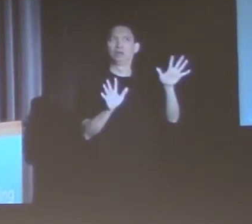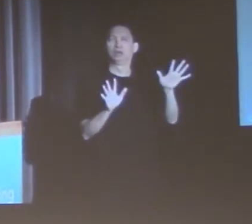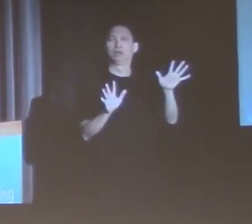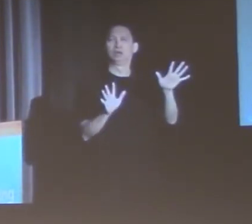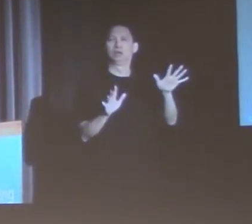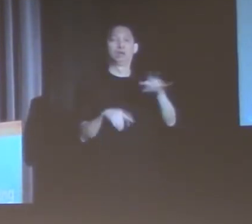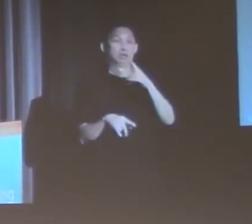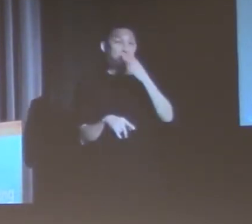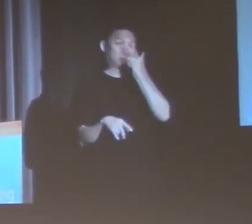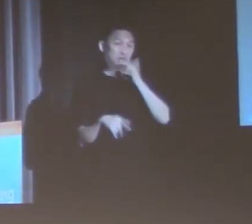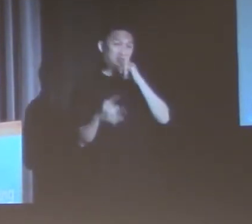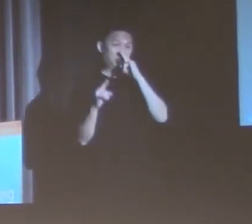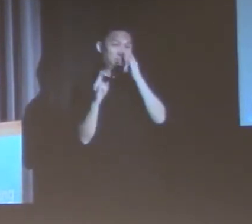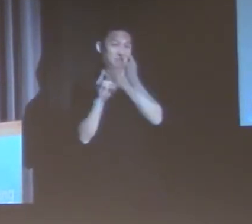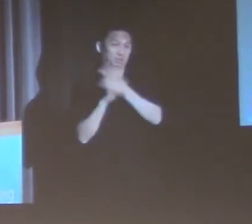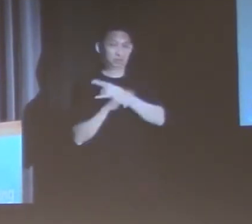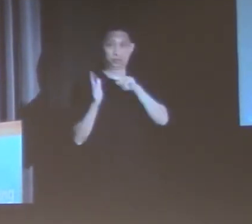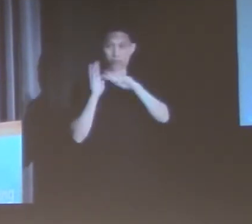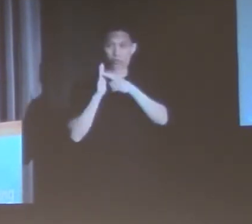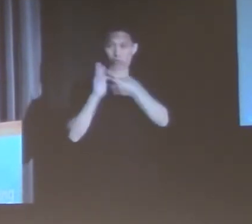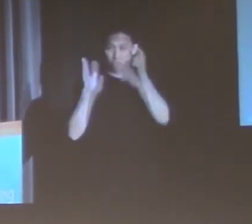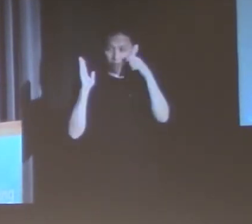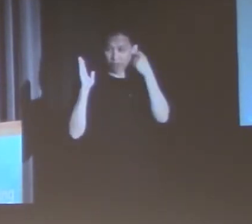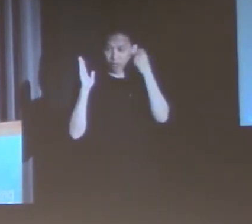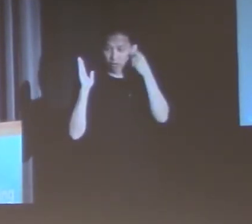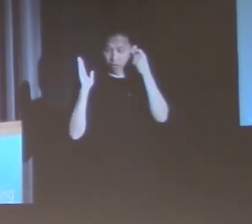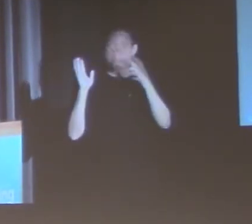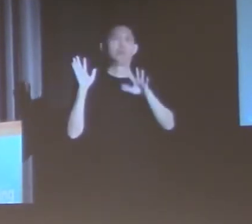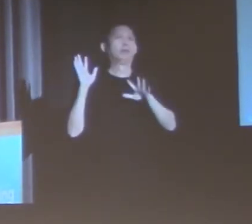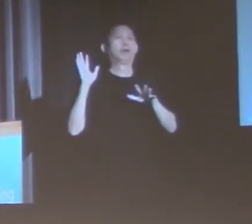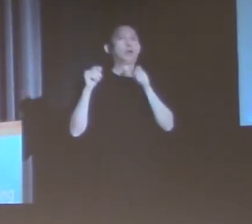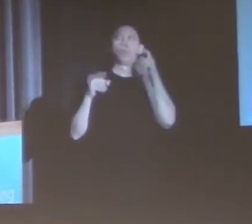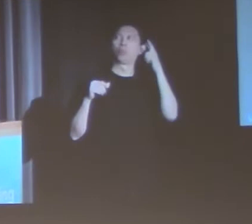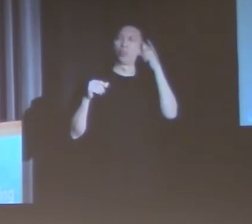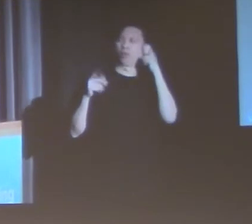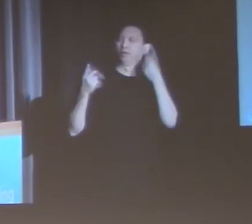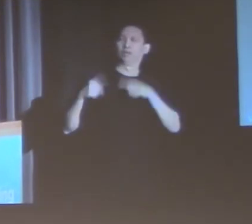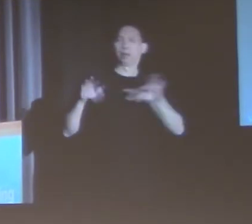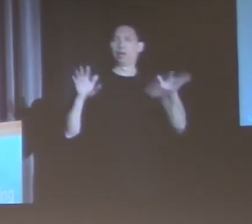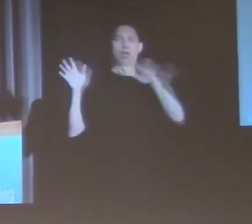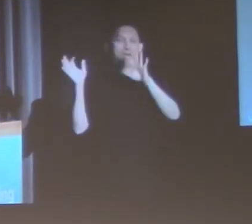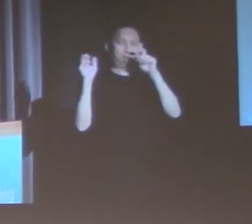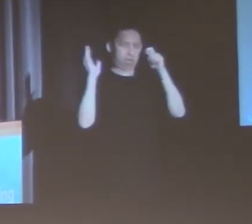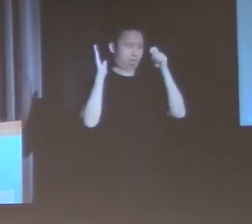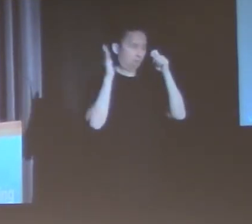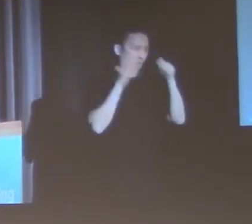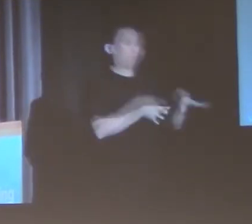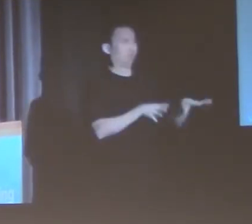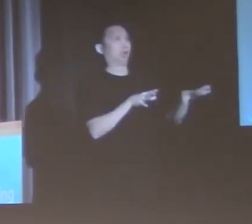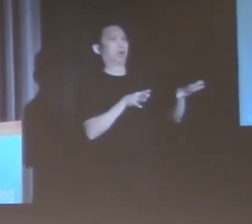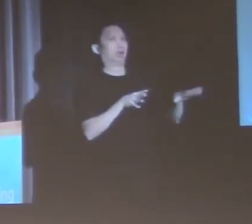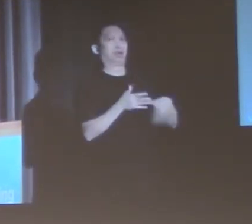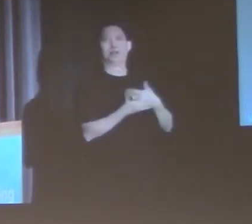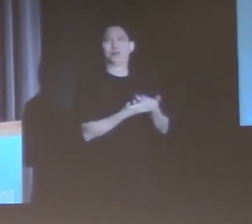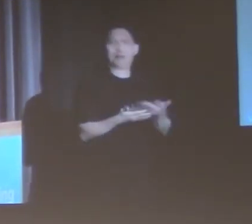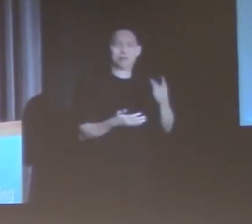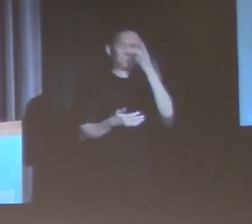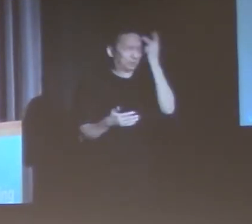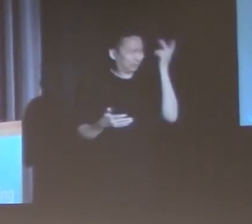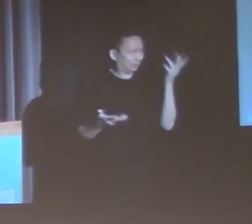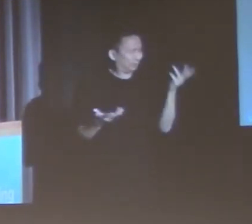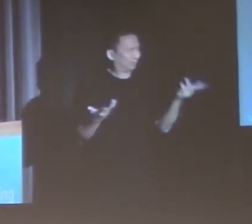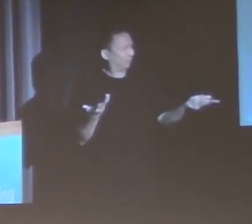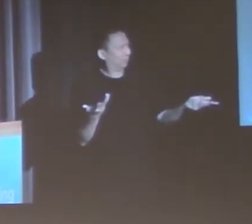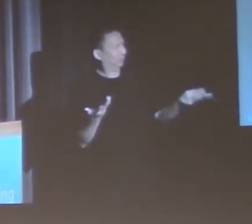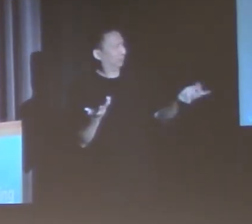it's going, but it takes you into the territory of prison, and then you find yourself on this panel talking in terms of prison.